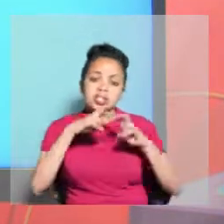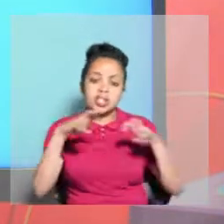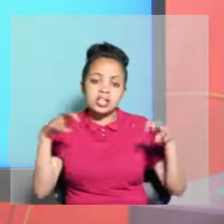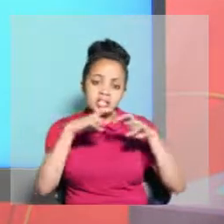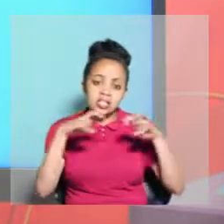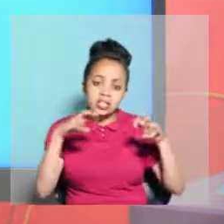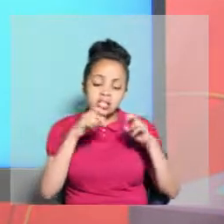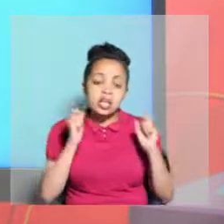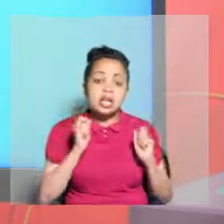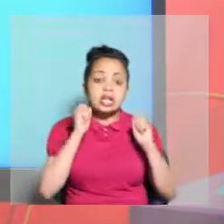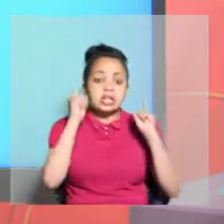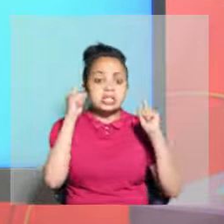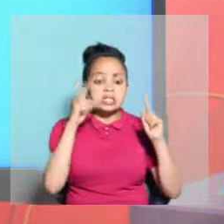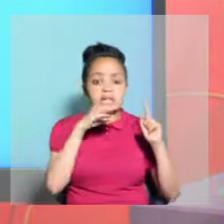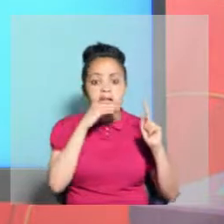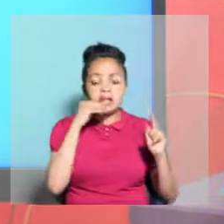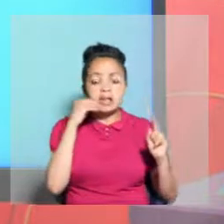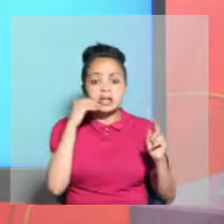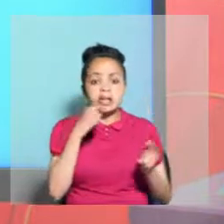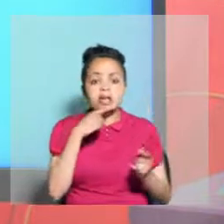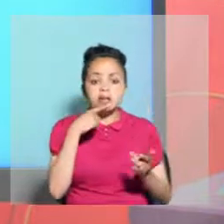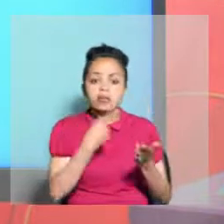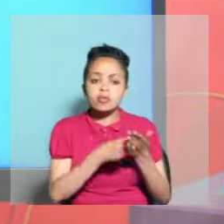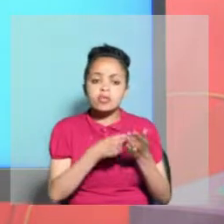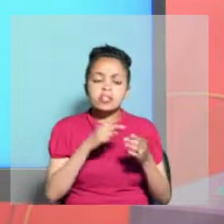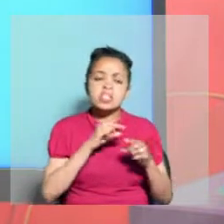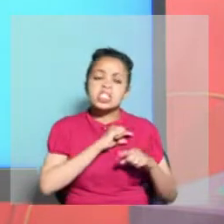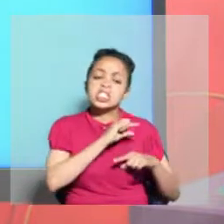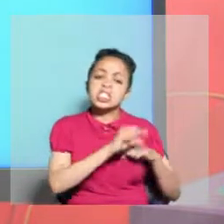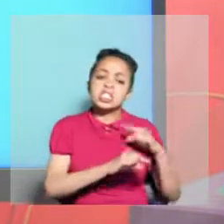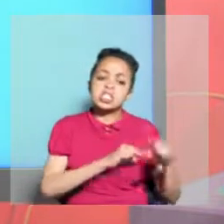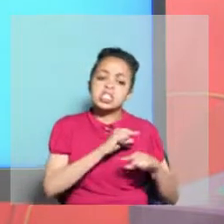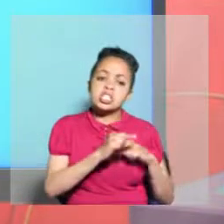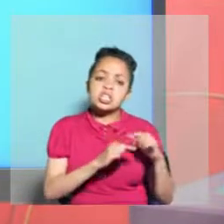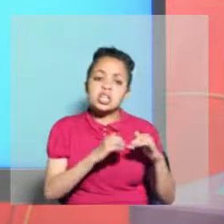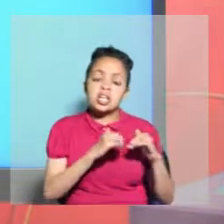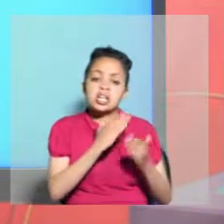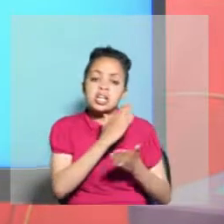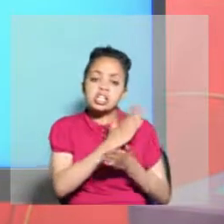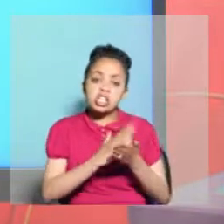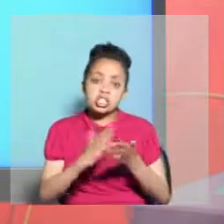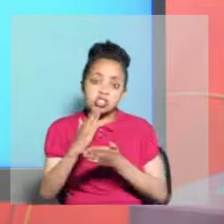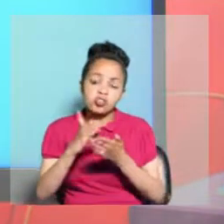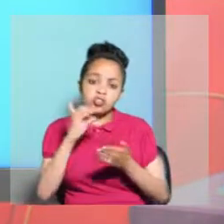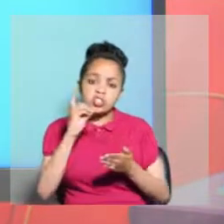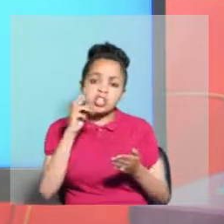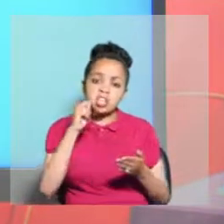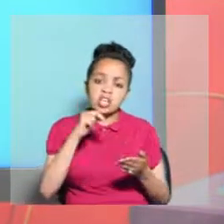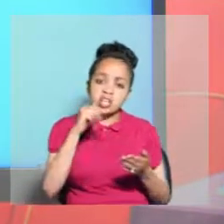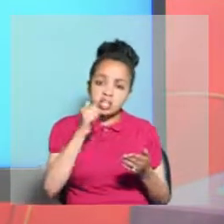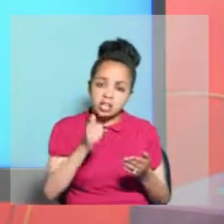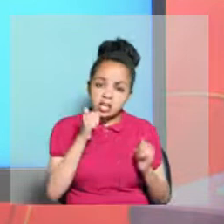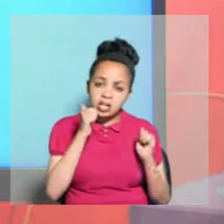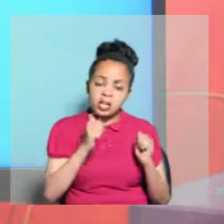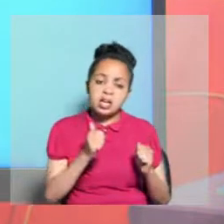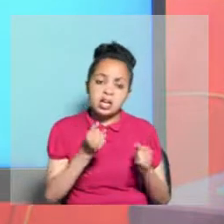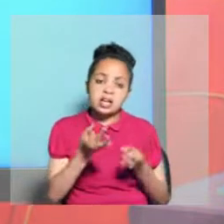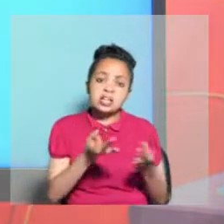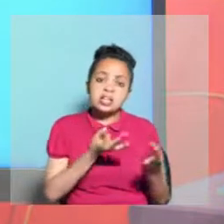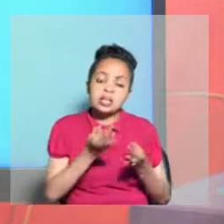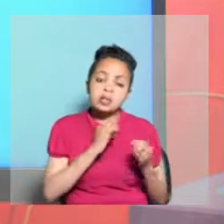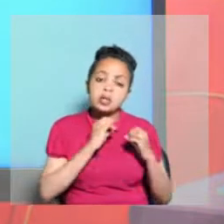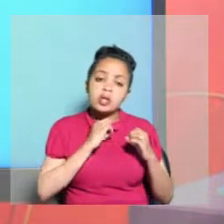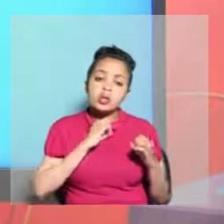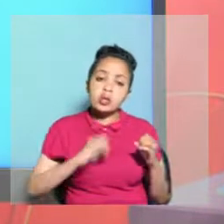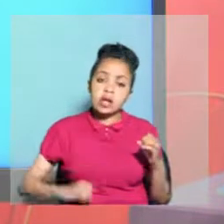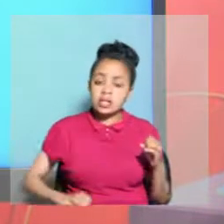over understanding and proving a gene which is a section of DNA that can determine an organism